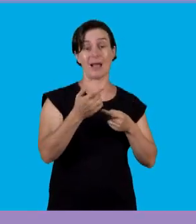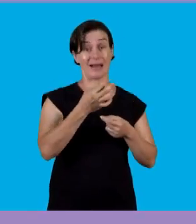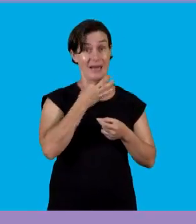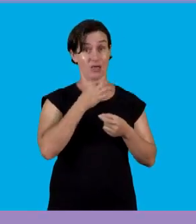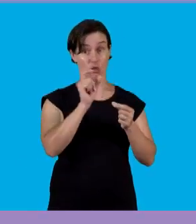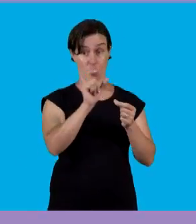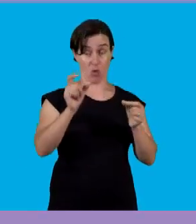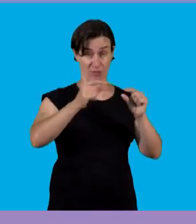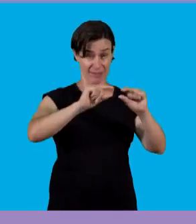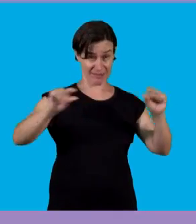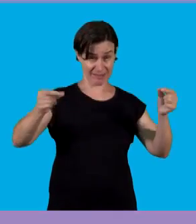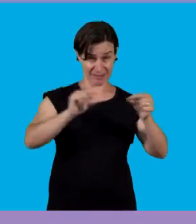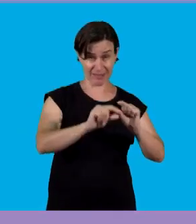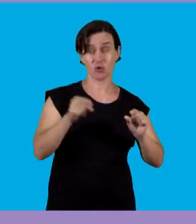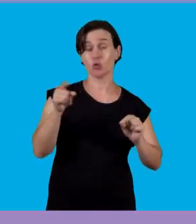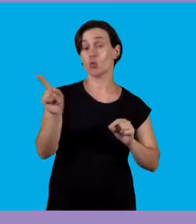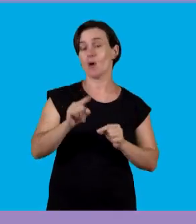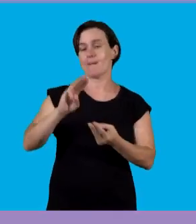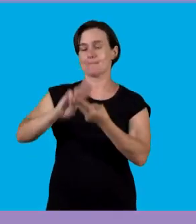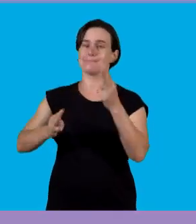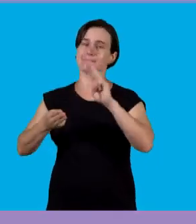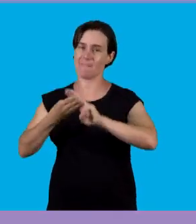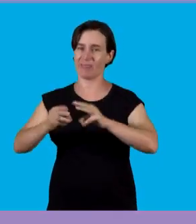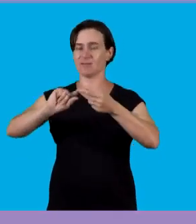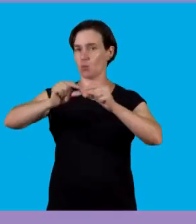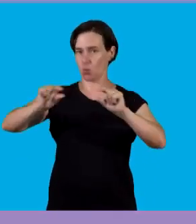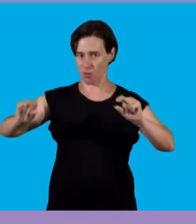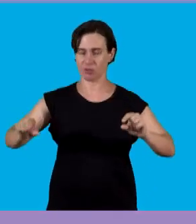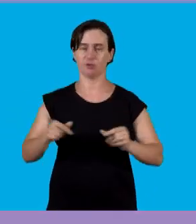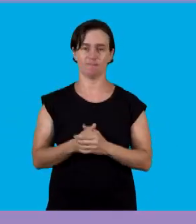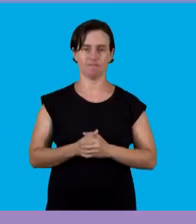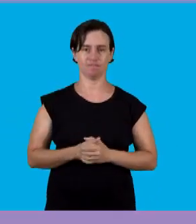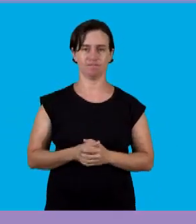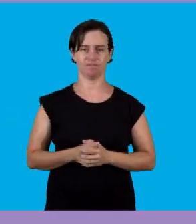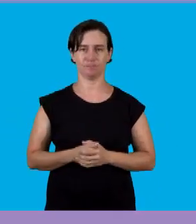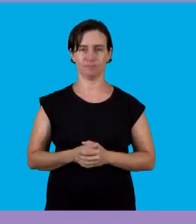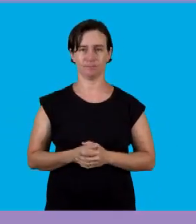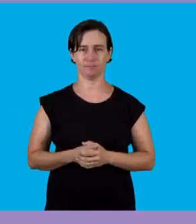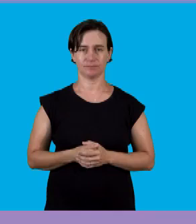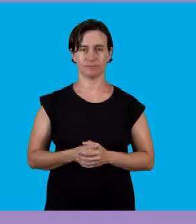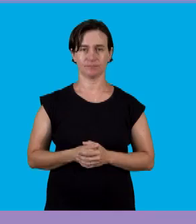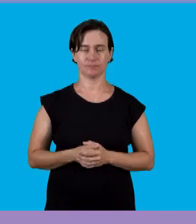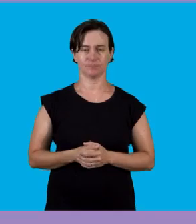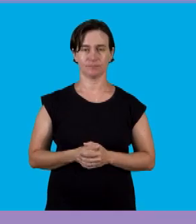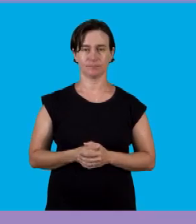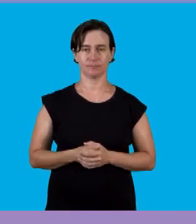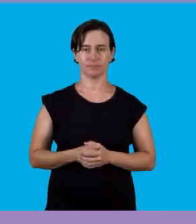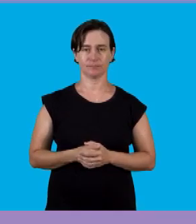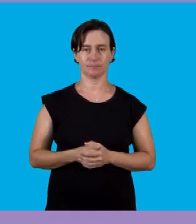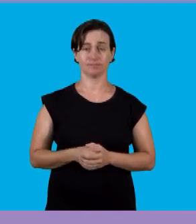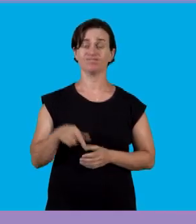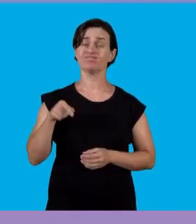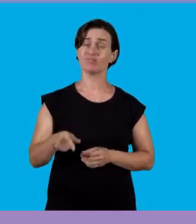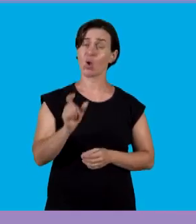from those word representations to the formulas and equations.